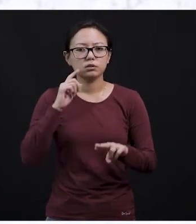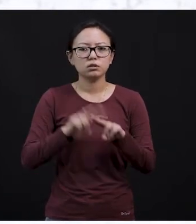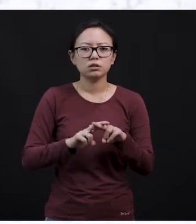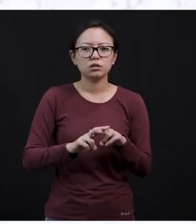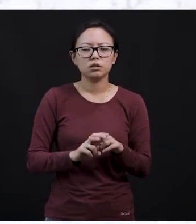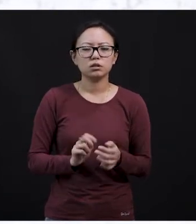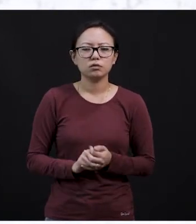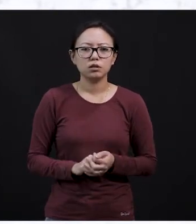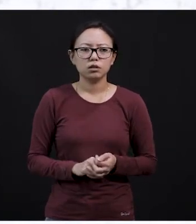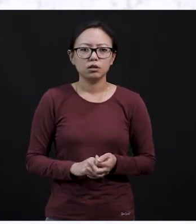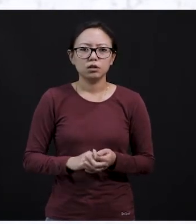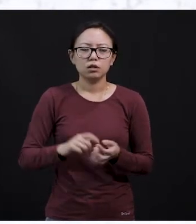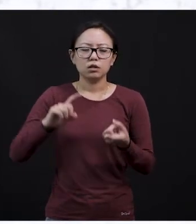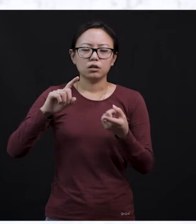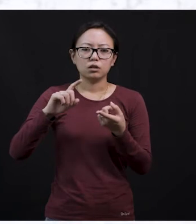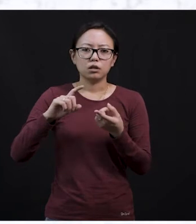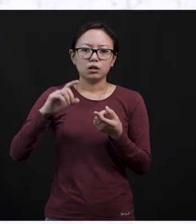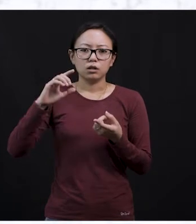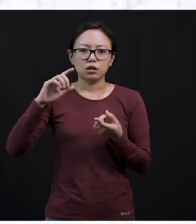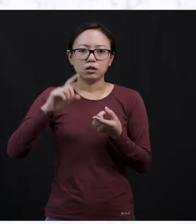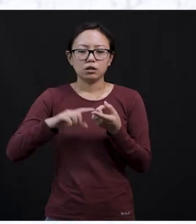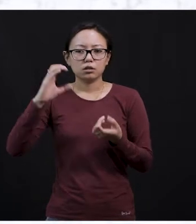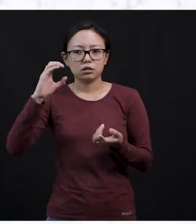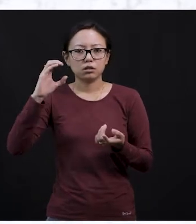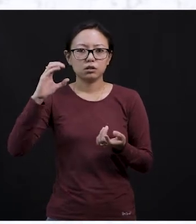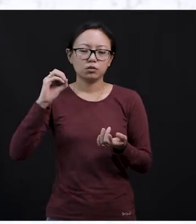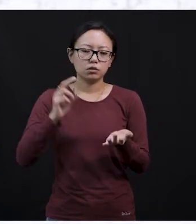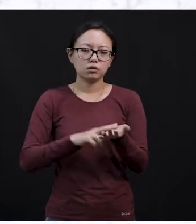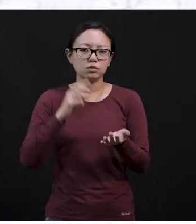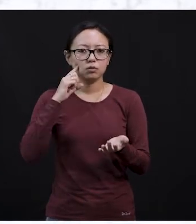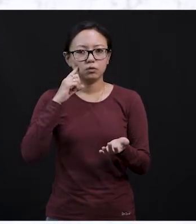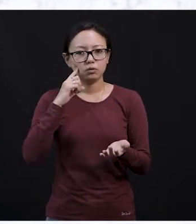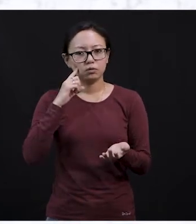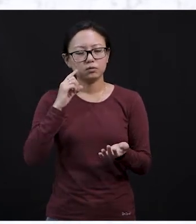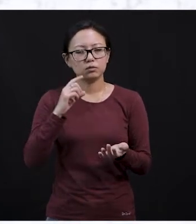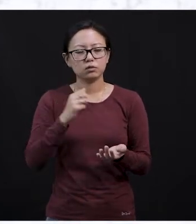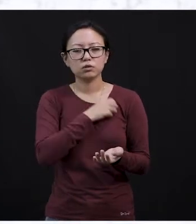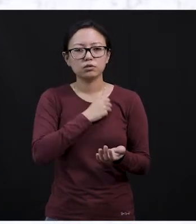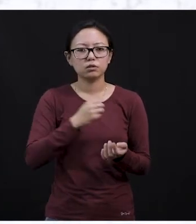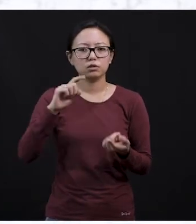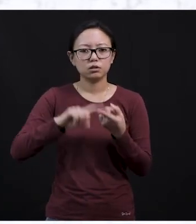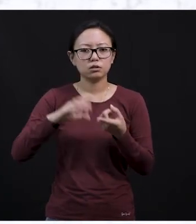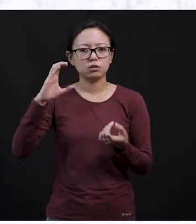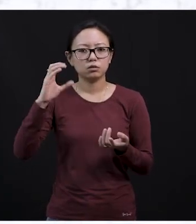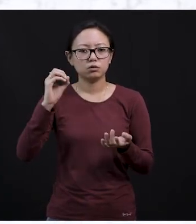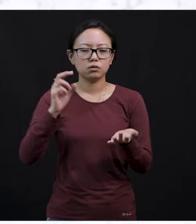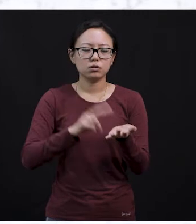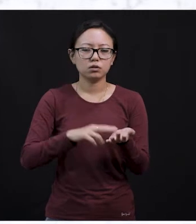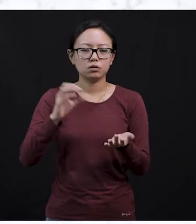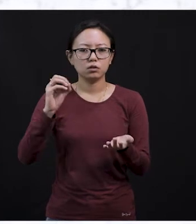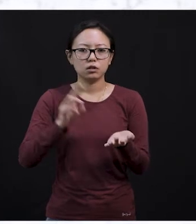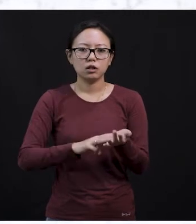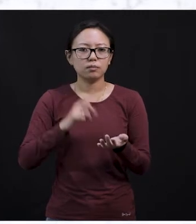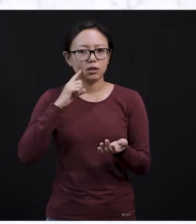are. It has great attraction for marina. Okay, so here also it's a beach city. So Marina Beach is very, very famous